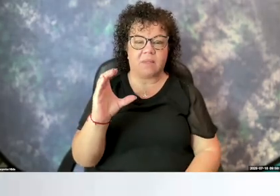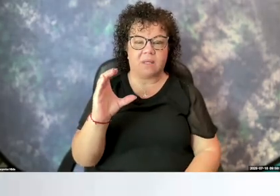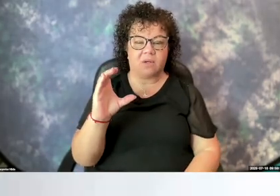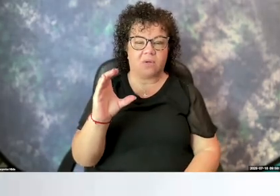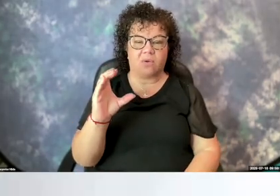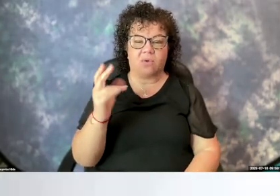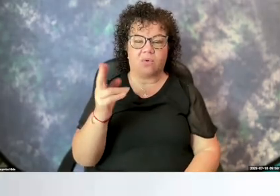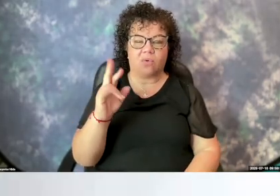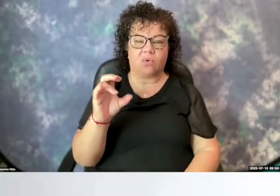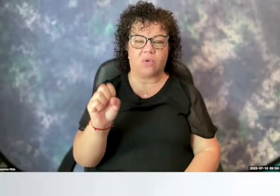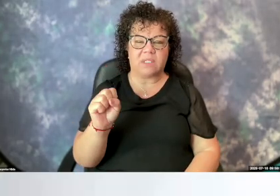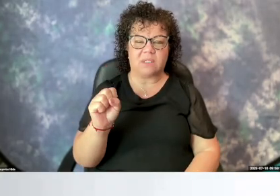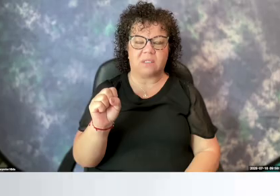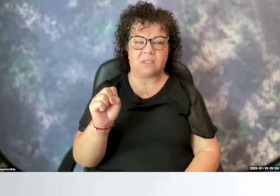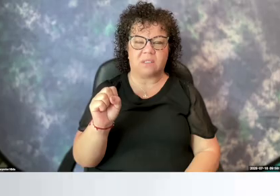Chavez.